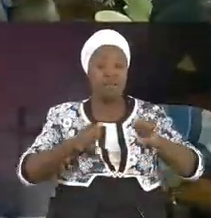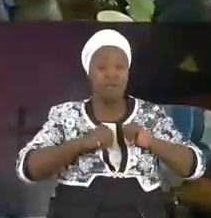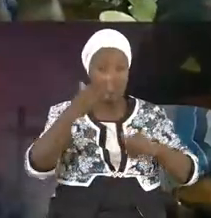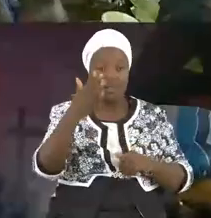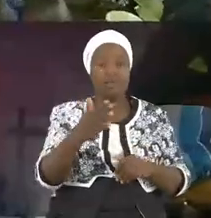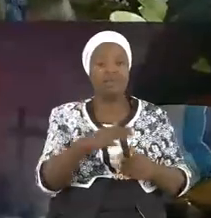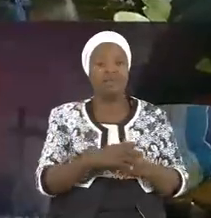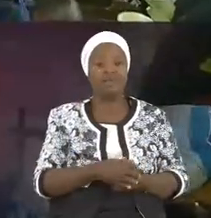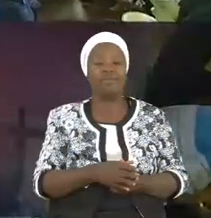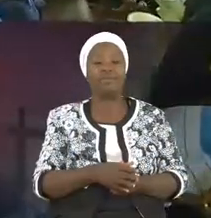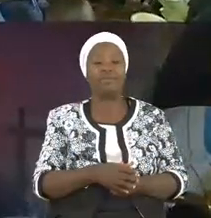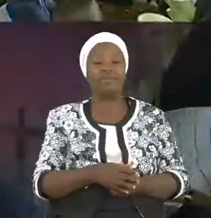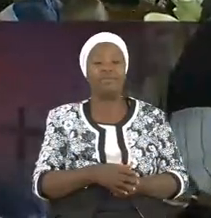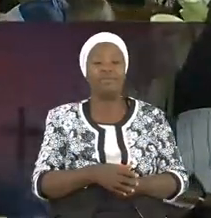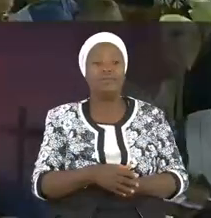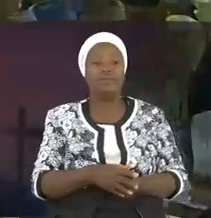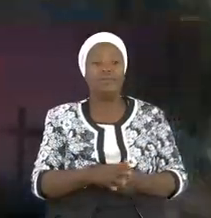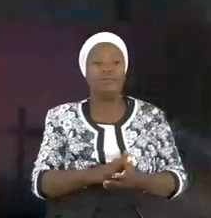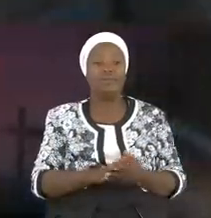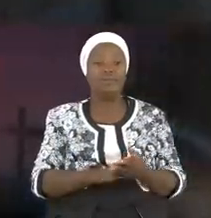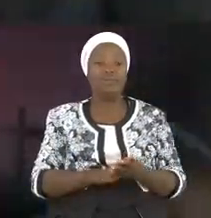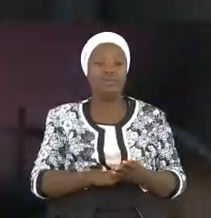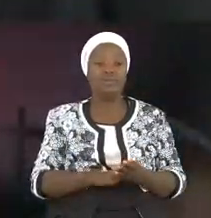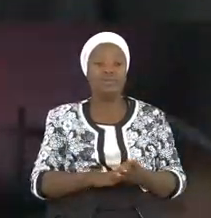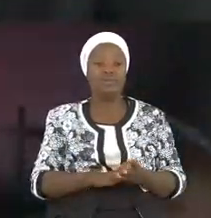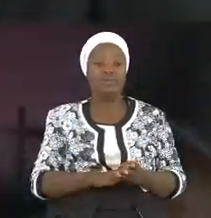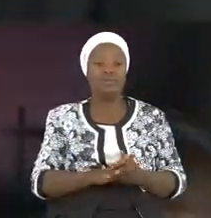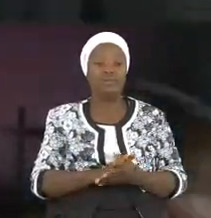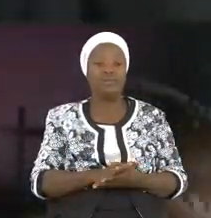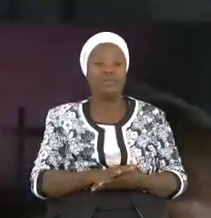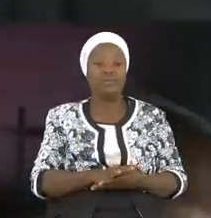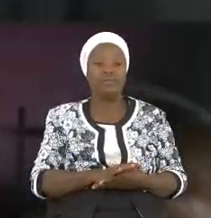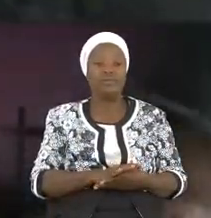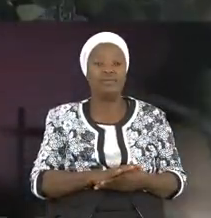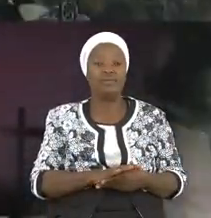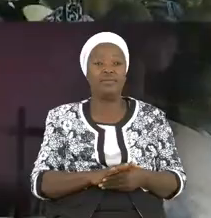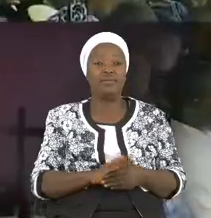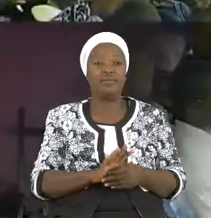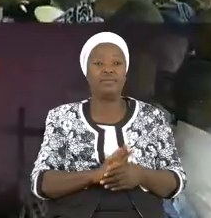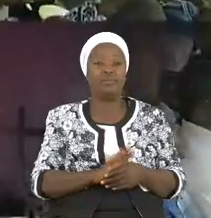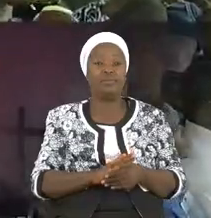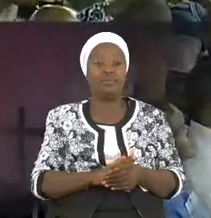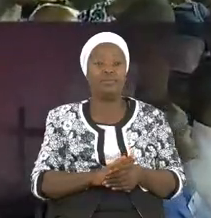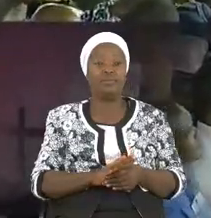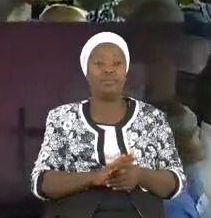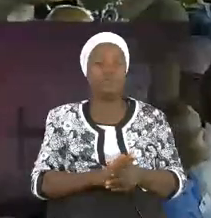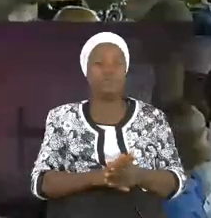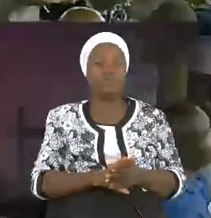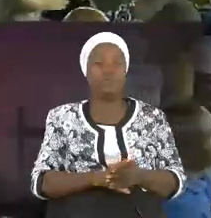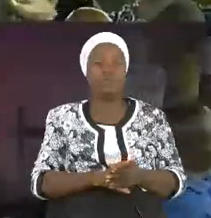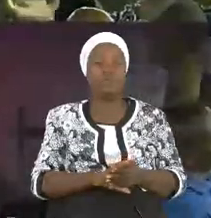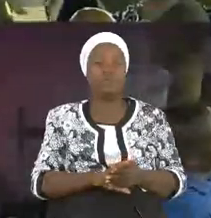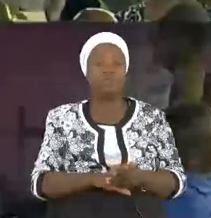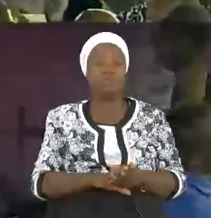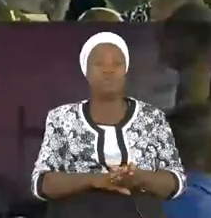p.m. Please don't forget this date. Our counselors will be handing over a package to you